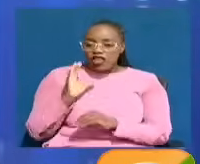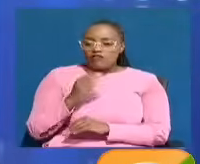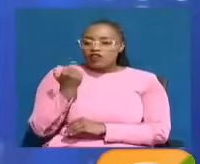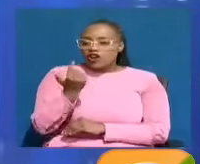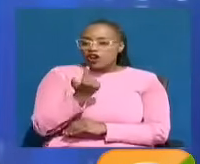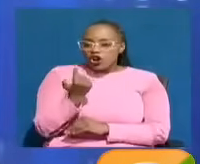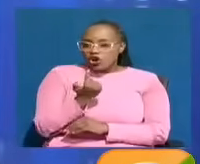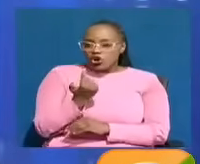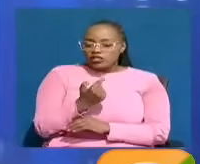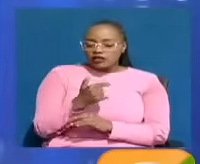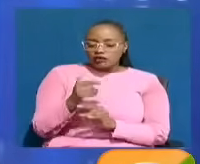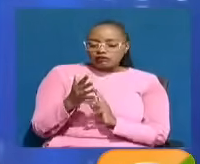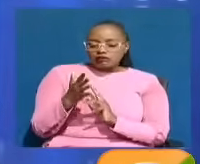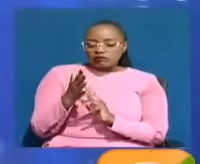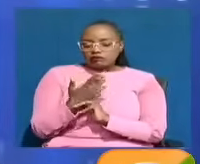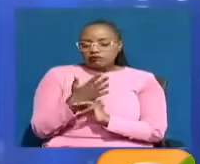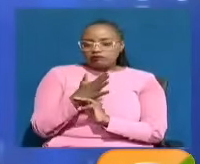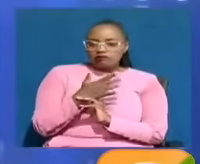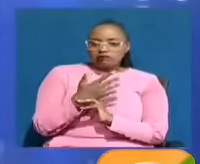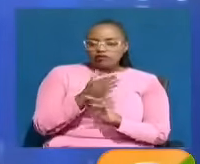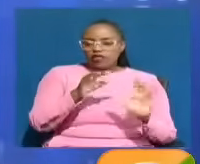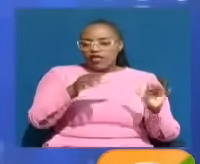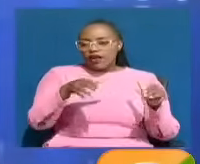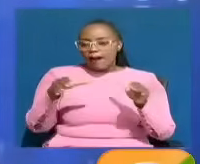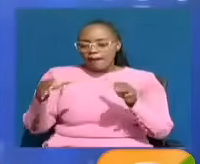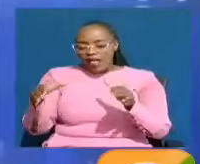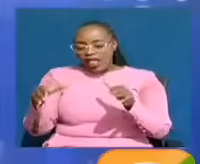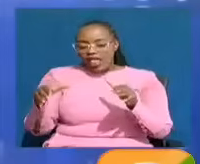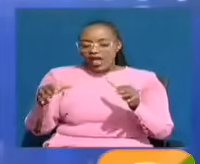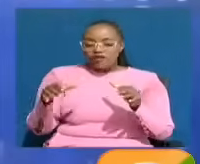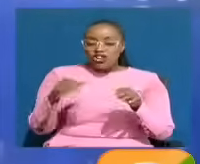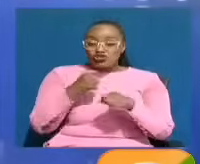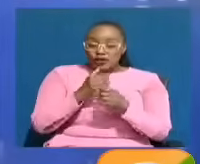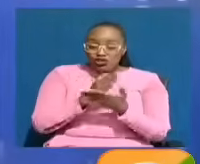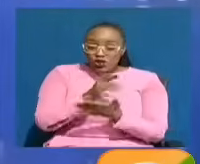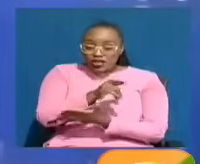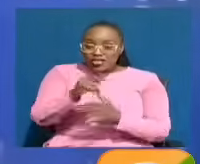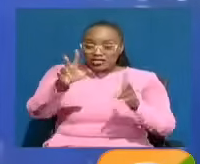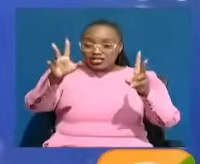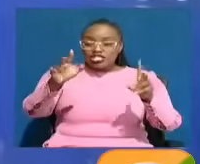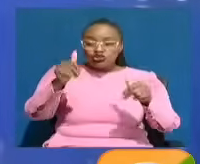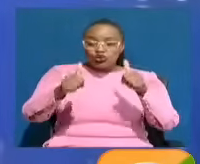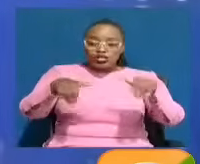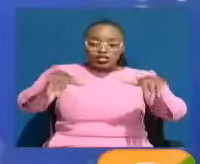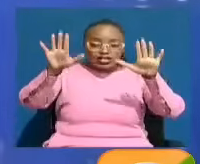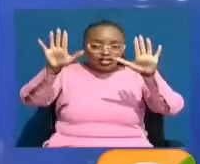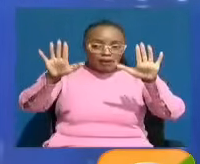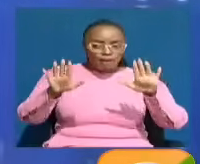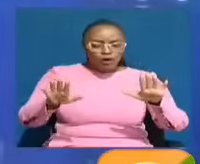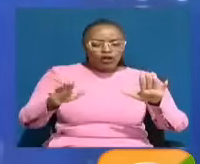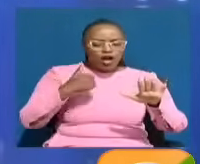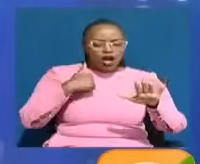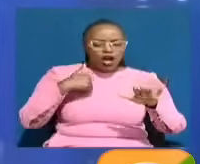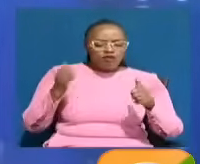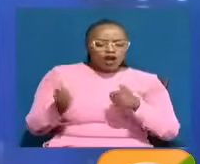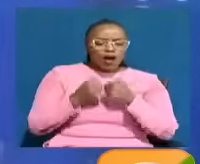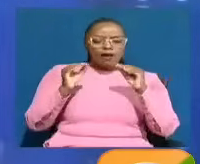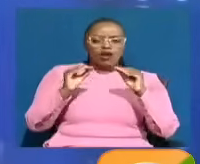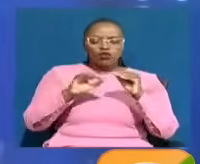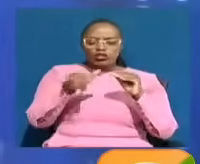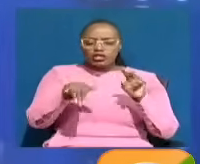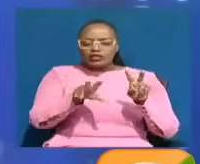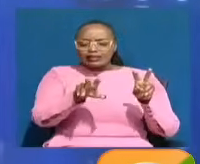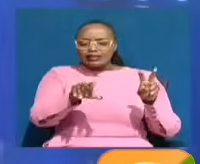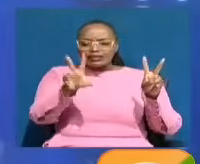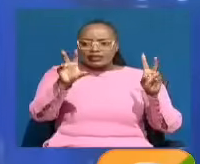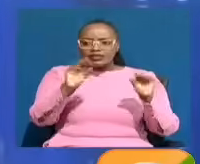an in-between carrier to make sure that this issue, which is very key, does not go. Neither are we just looking at that issue.